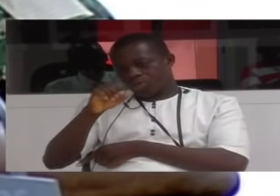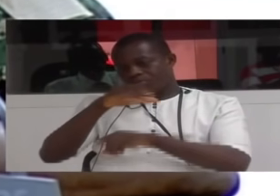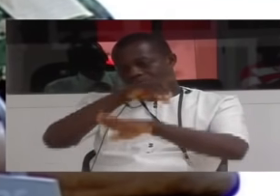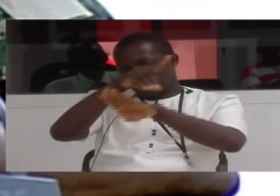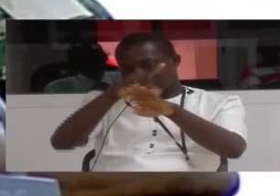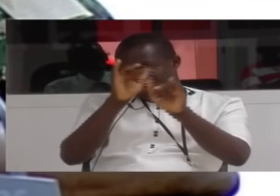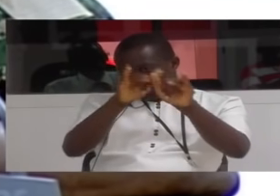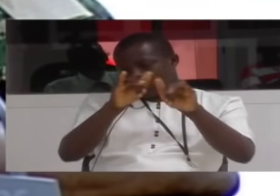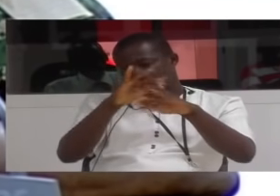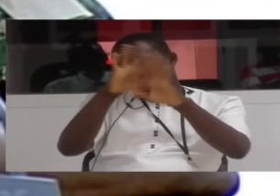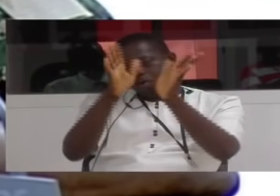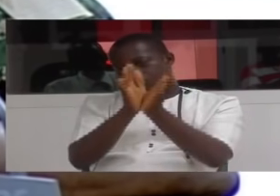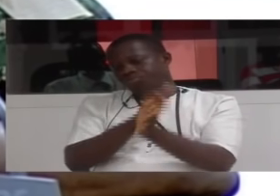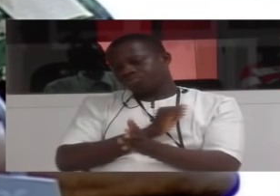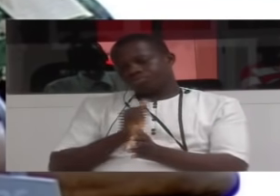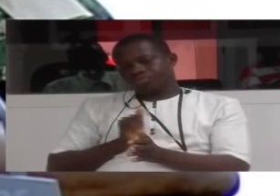us.